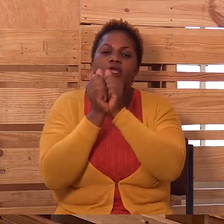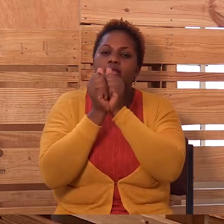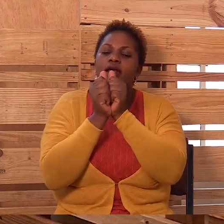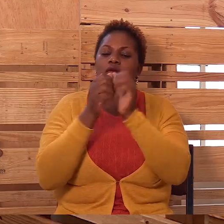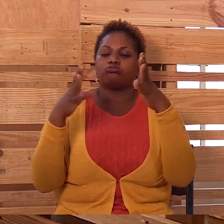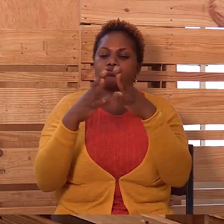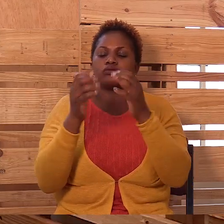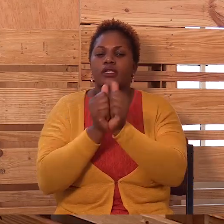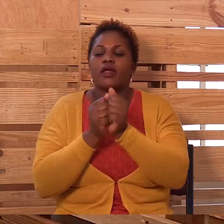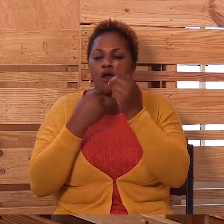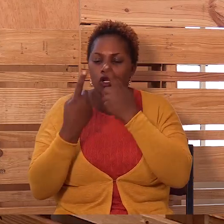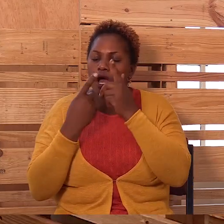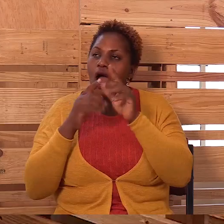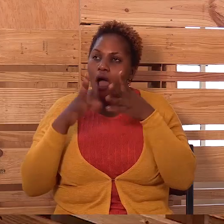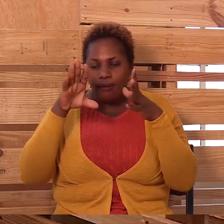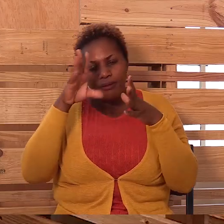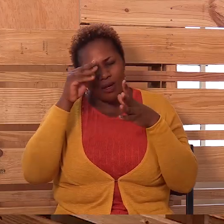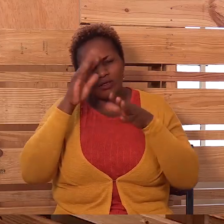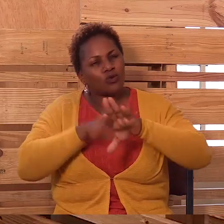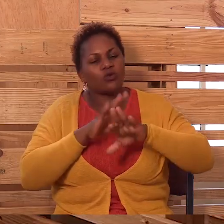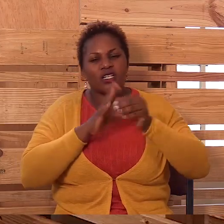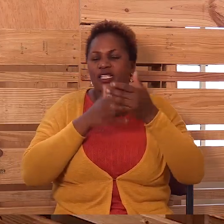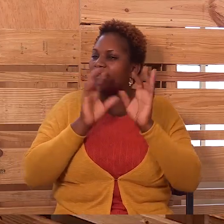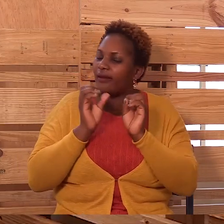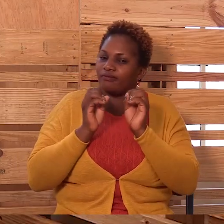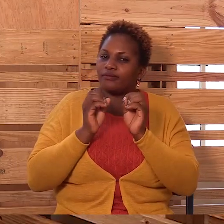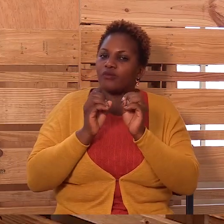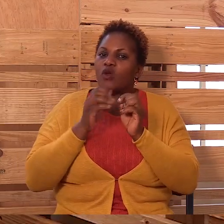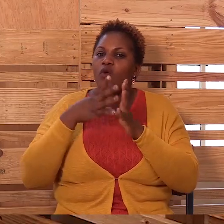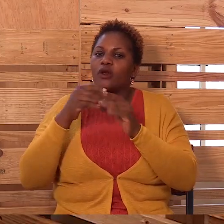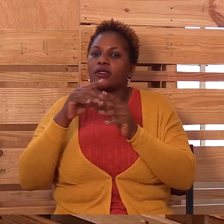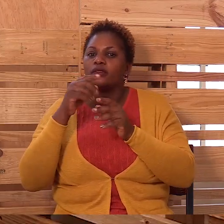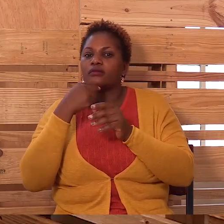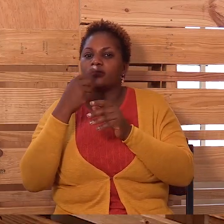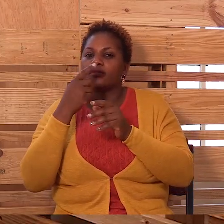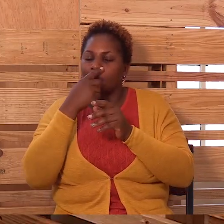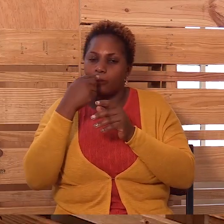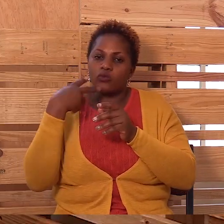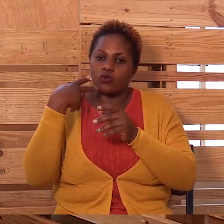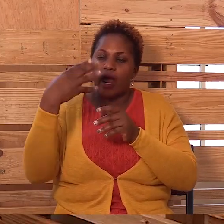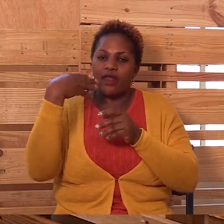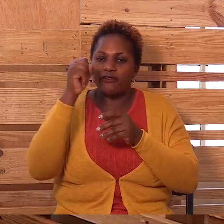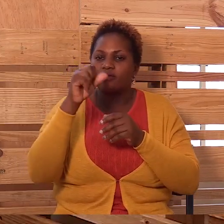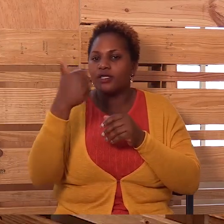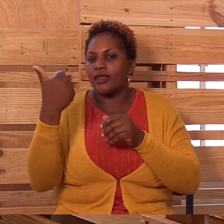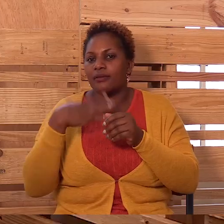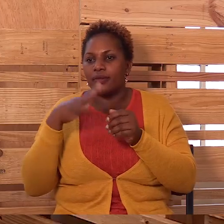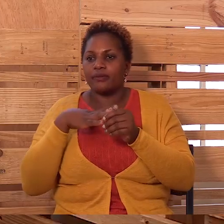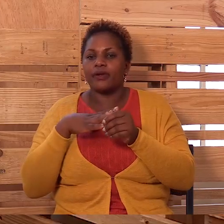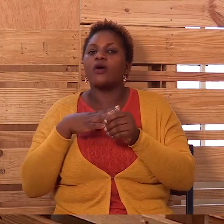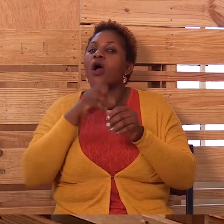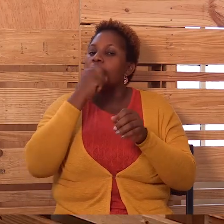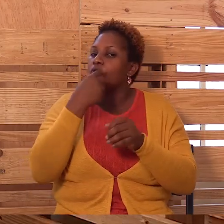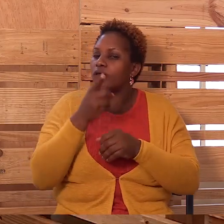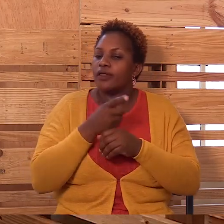These four together, they came together and they were talking about how Moses is not a good leader, and they even went around and talked to 250 other